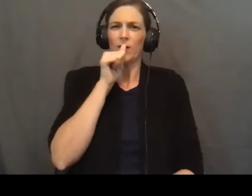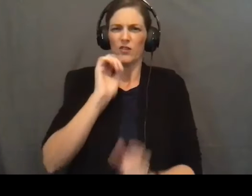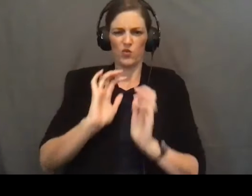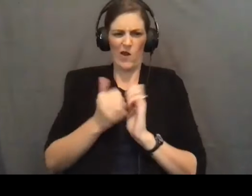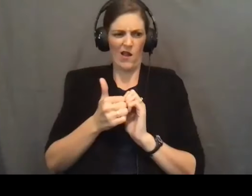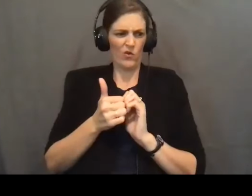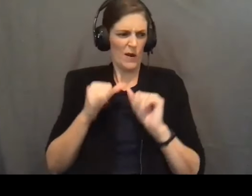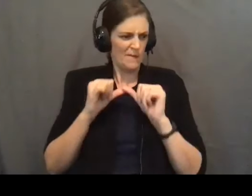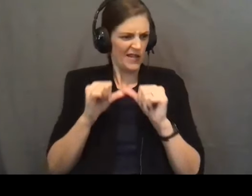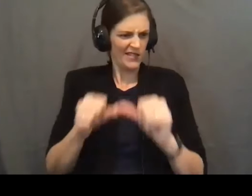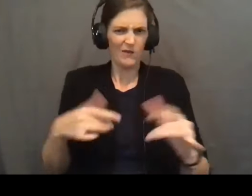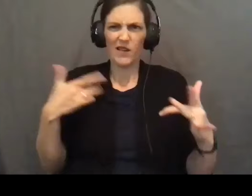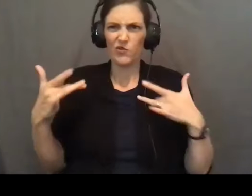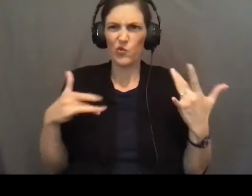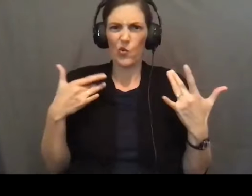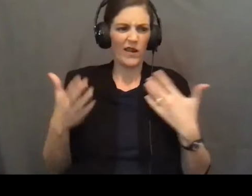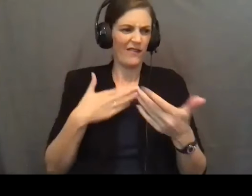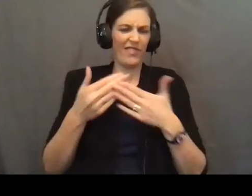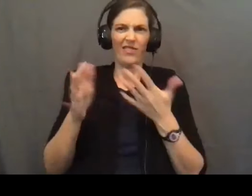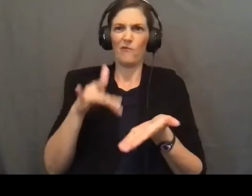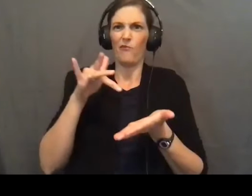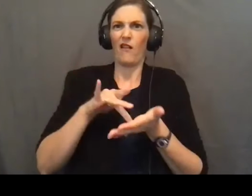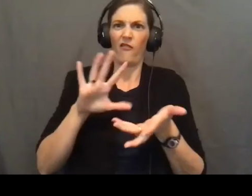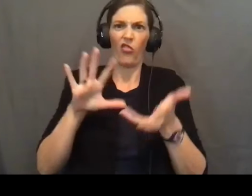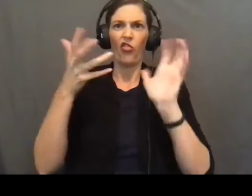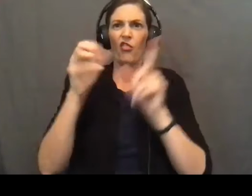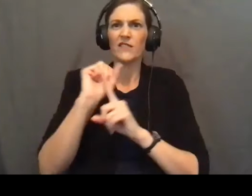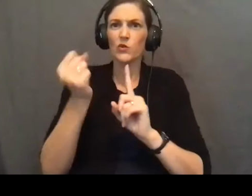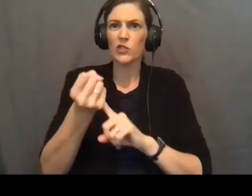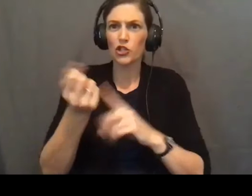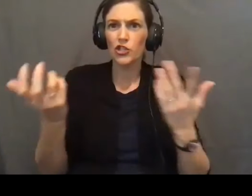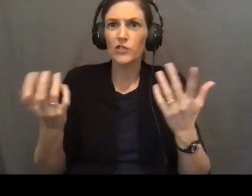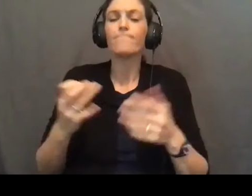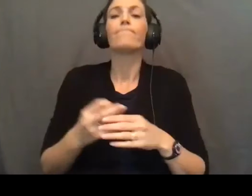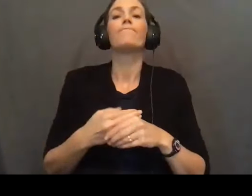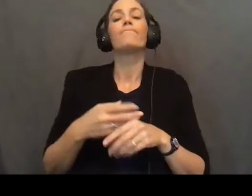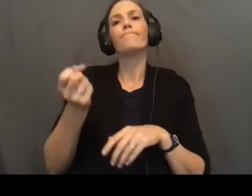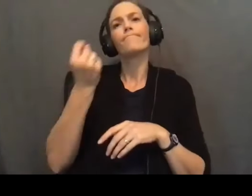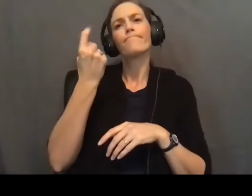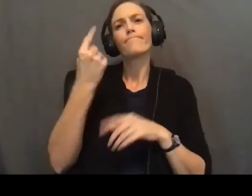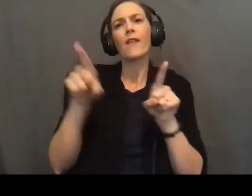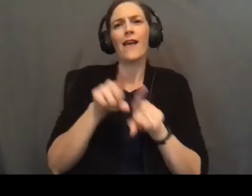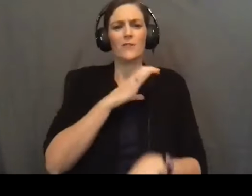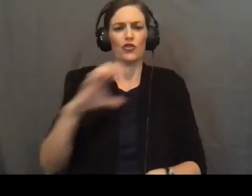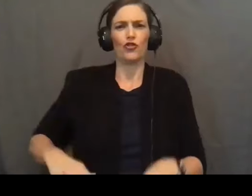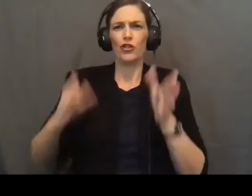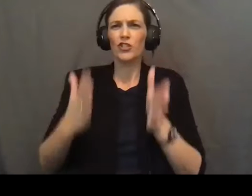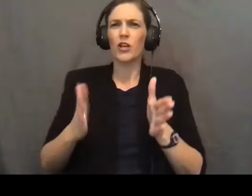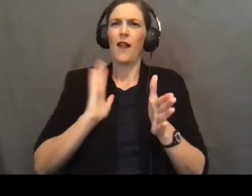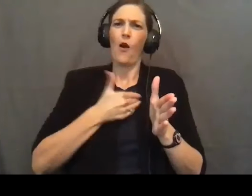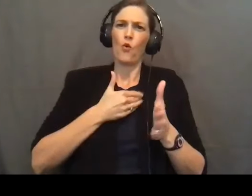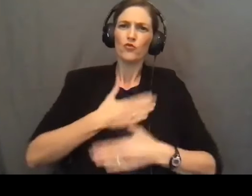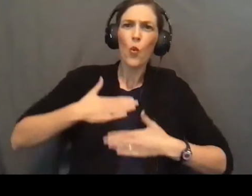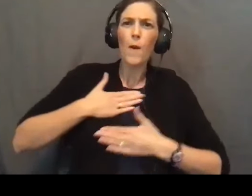I maintain my joy even in the midst of messy situations in my life? You see, as Christians, our joy and enjoyment of